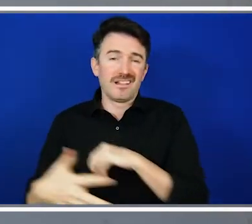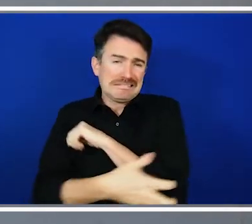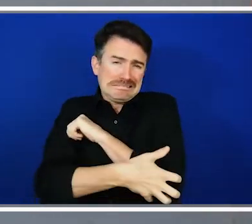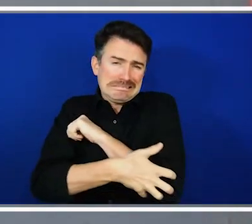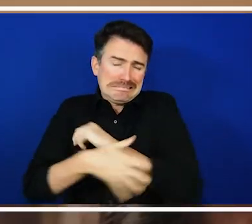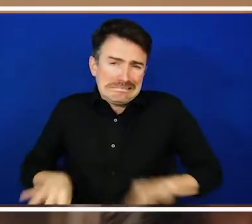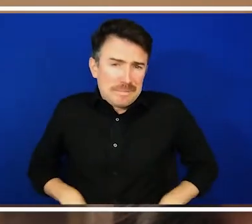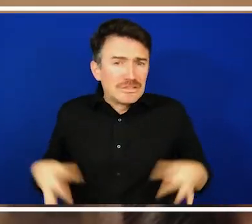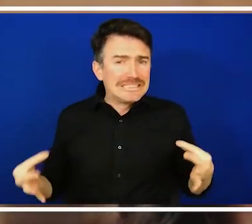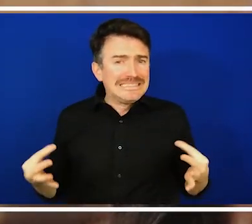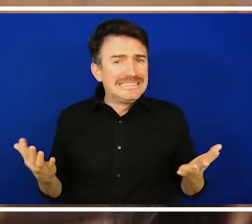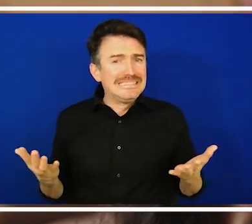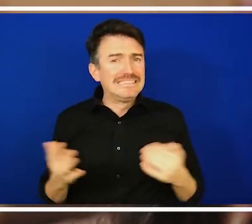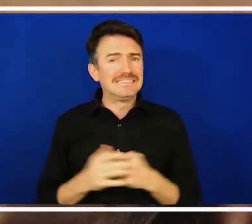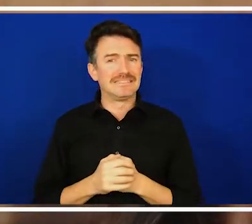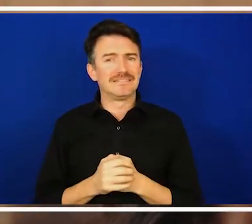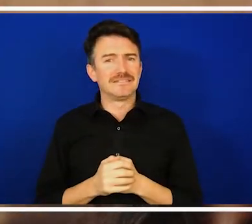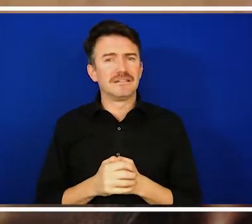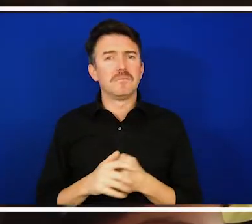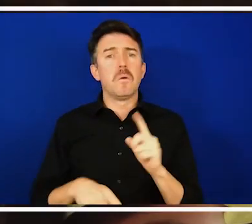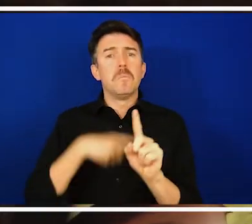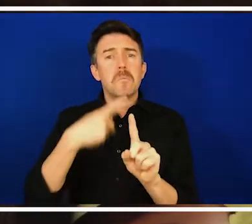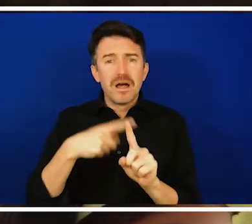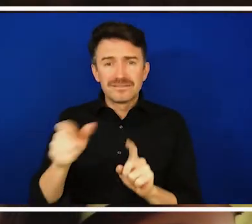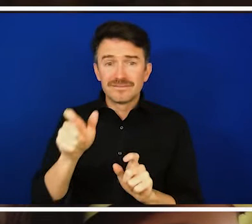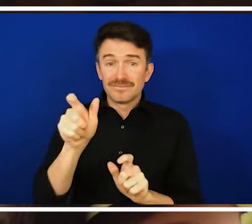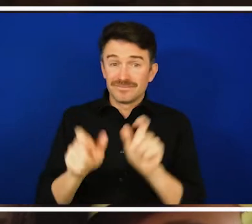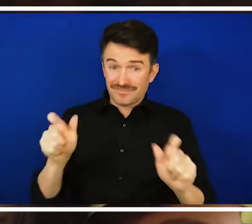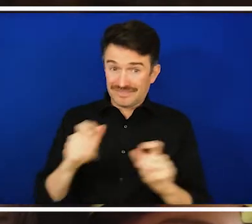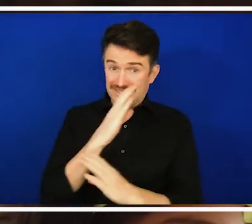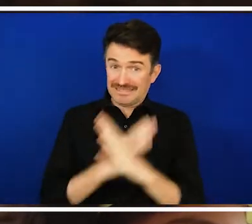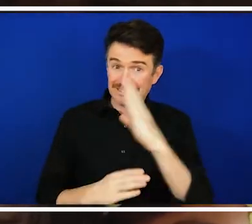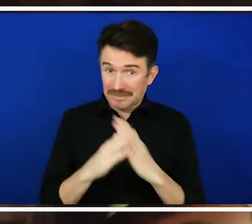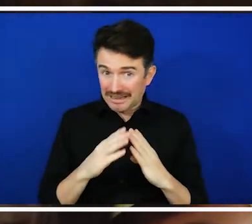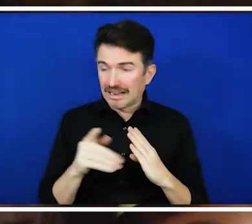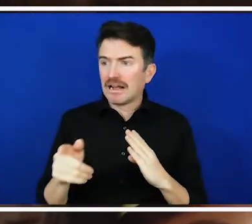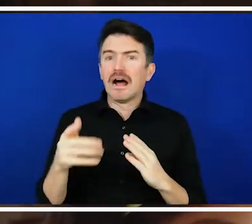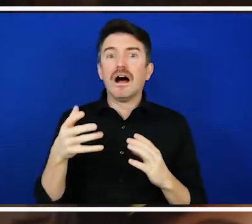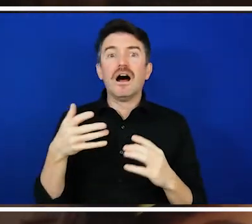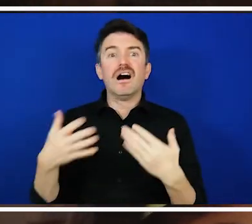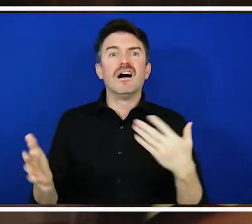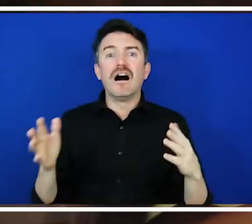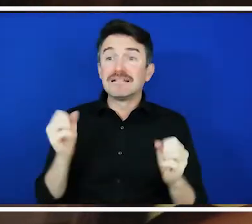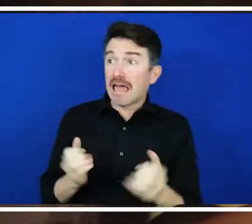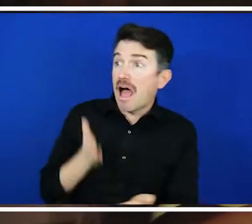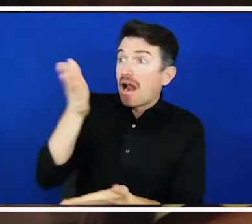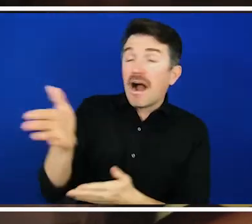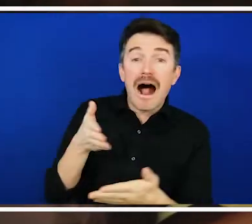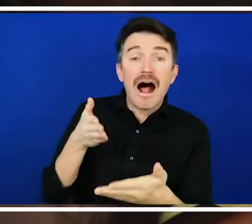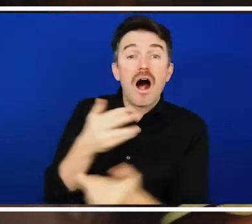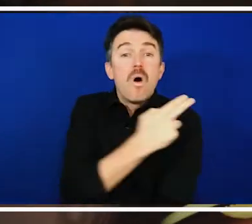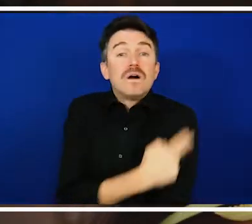is often an indicator of poverty. If those people get COVID, they'll have less access to health care.